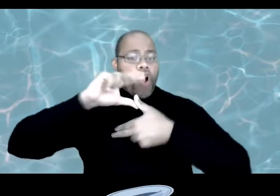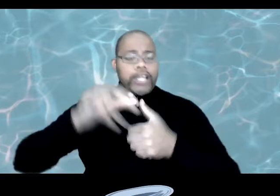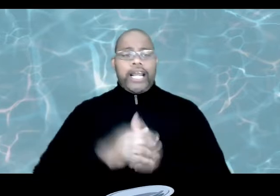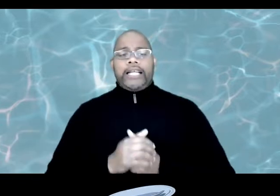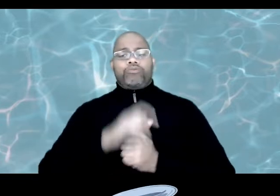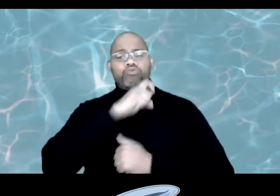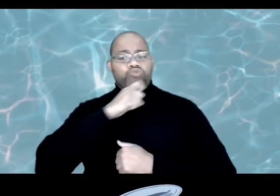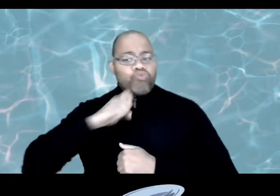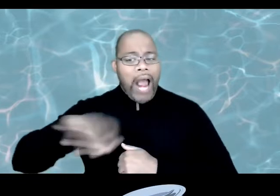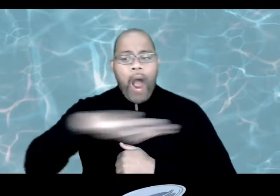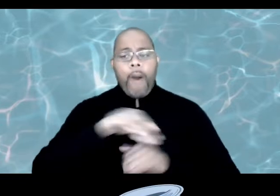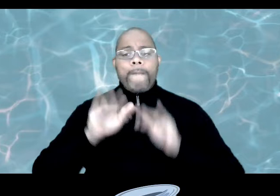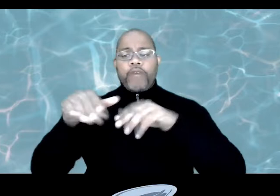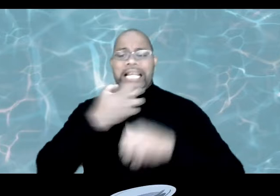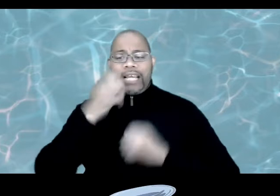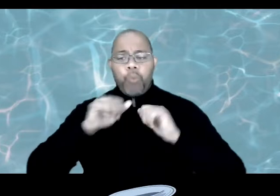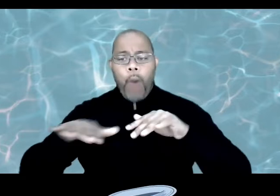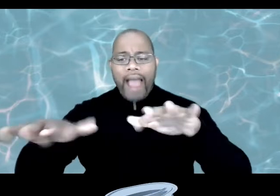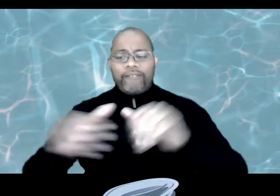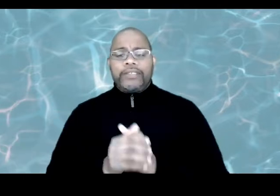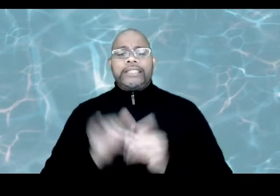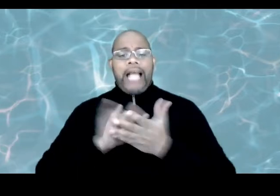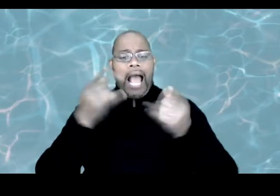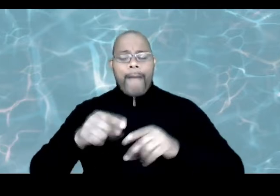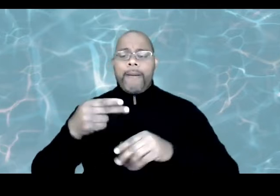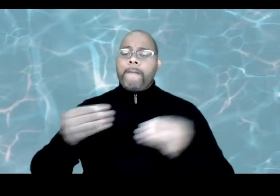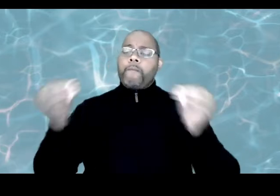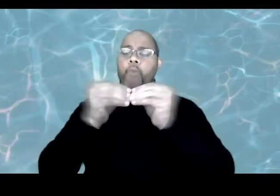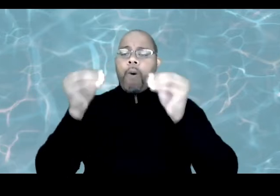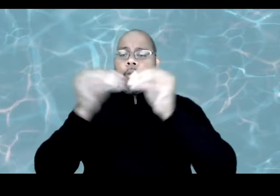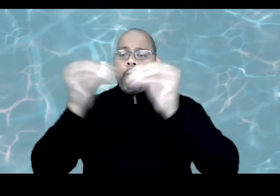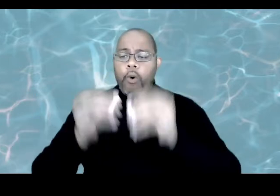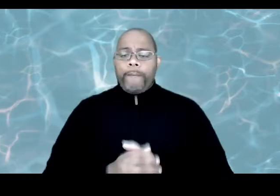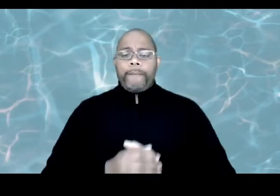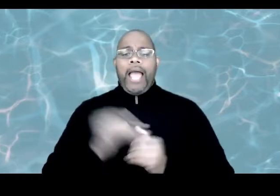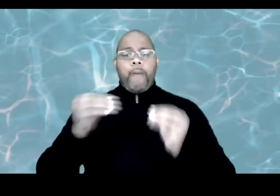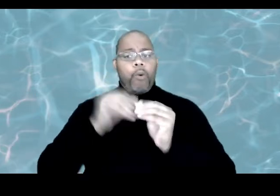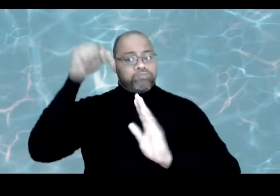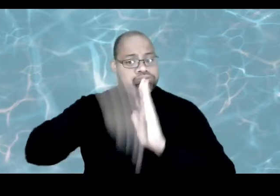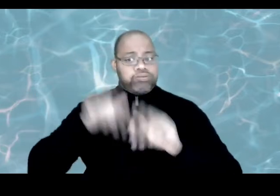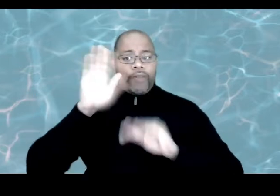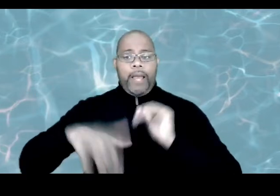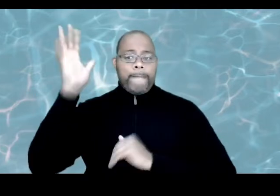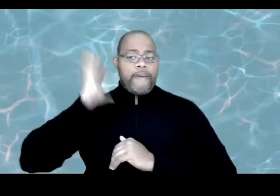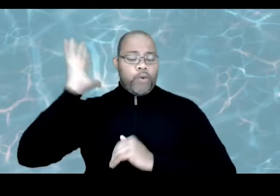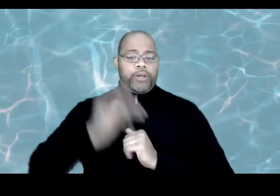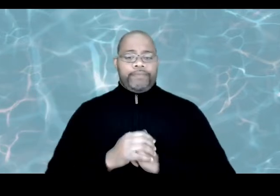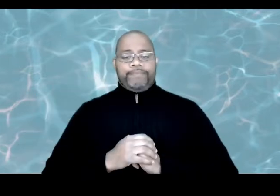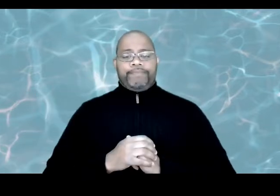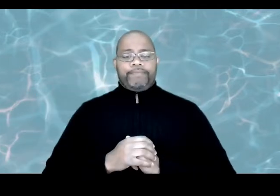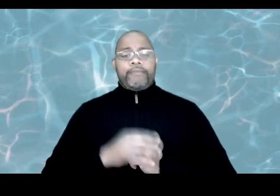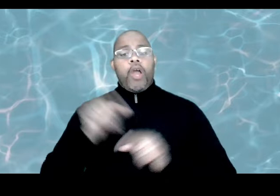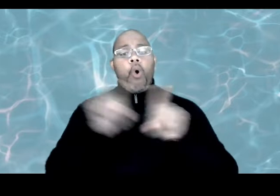like hurricanes, droughts, marine heat waves are all happening at a higher level and more intensely than they ever have